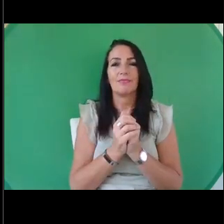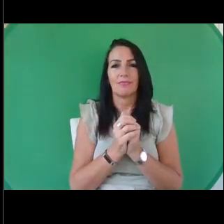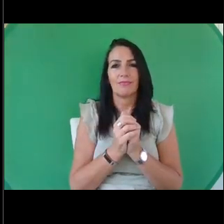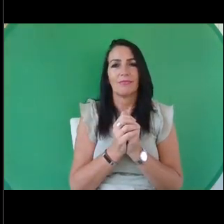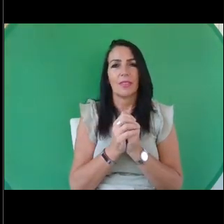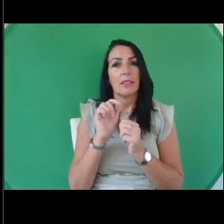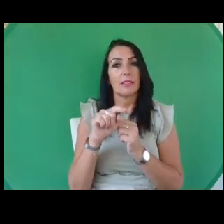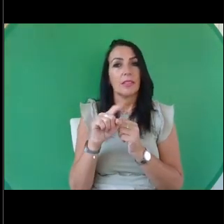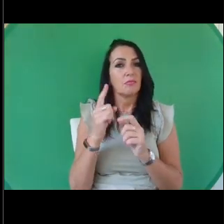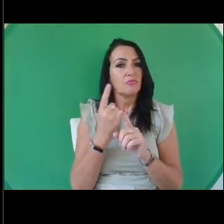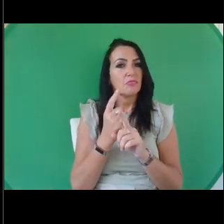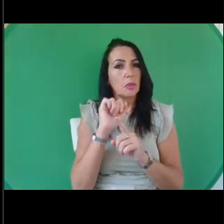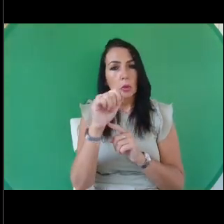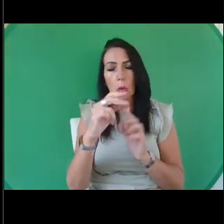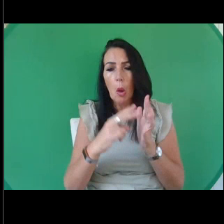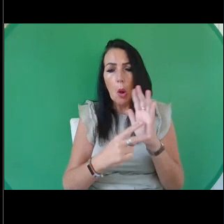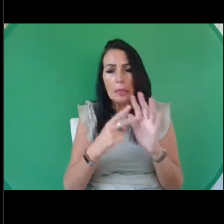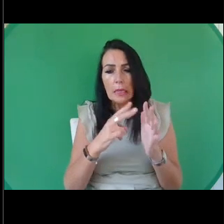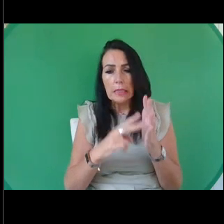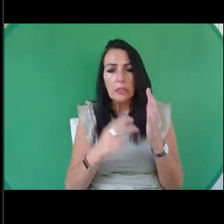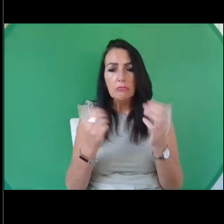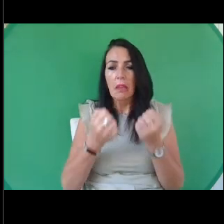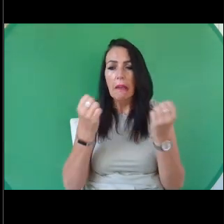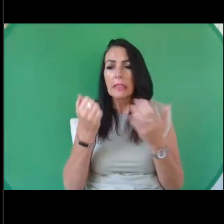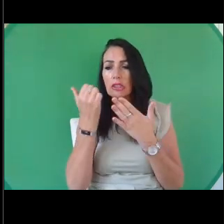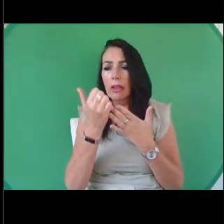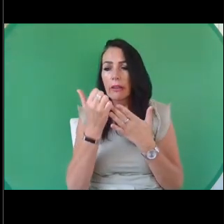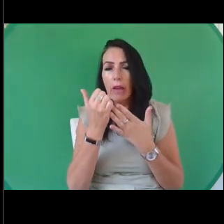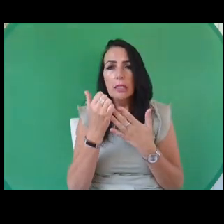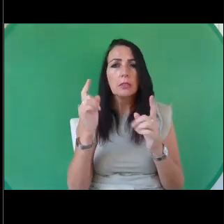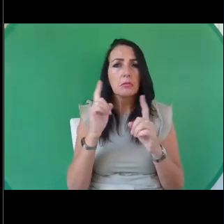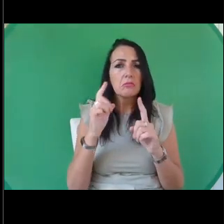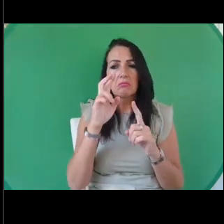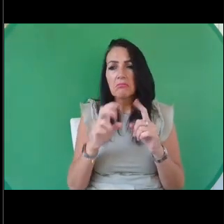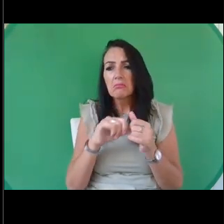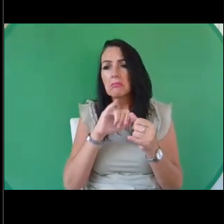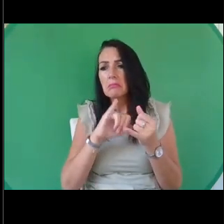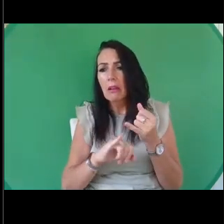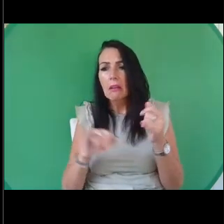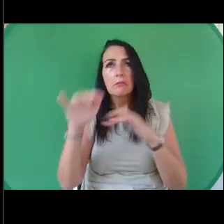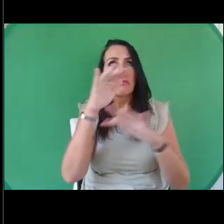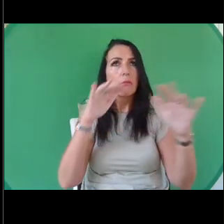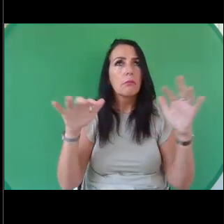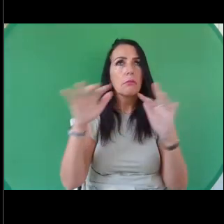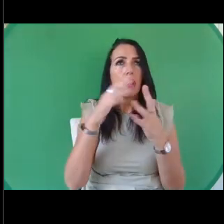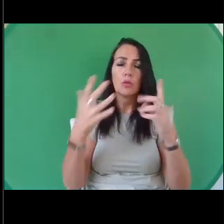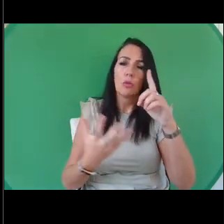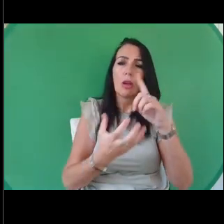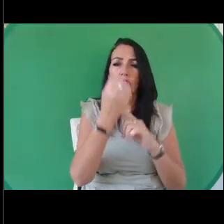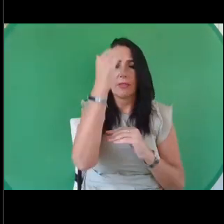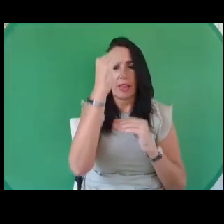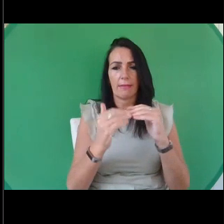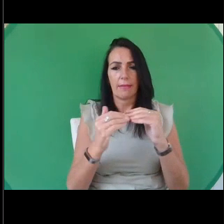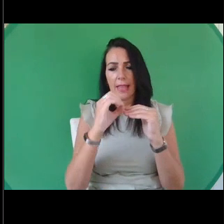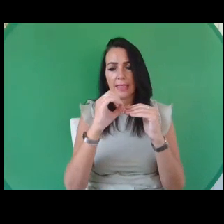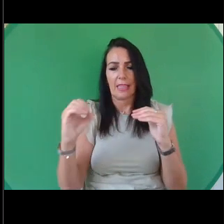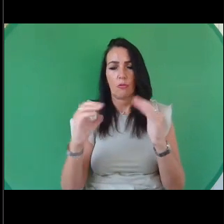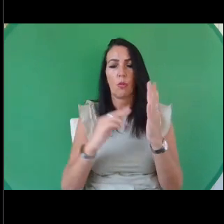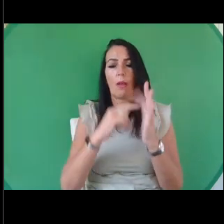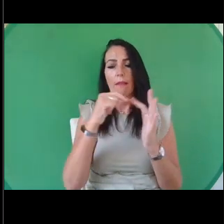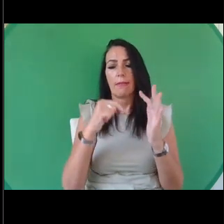can benefit your organisation and your customers and how it can help meet net zero targets. We'll first of all set the scene